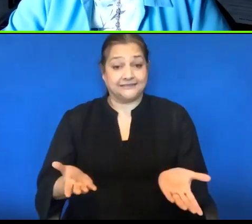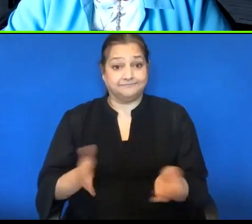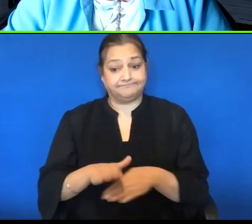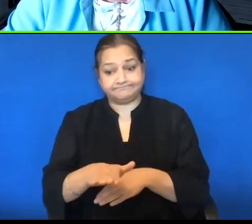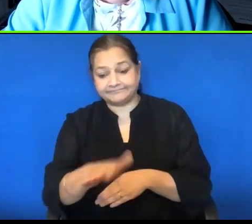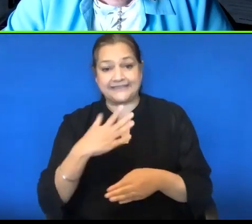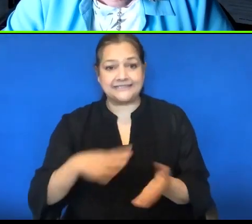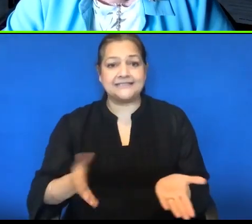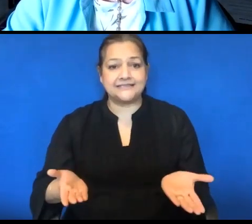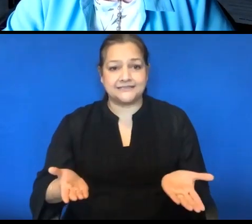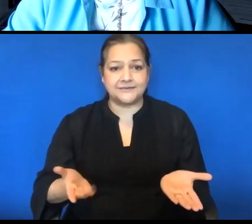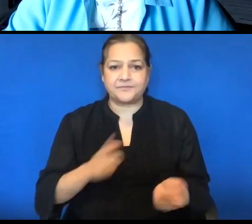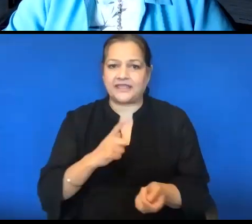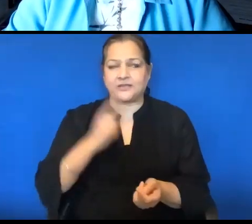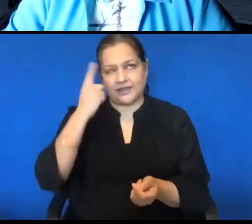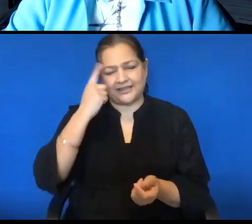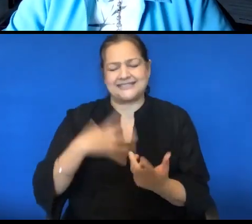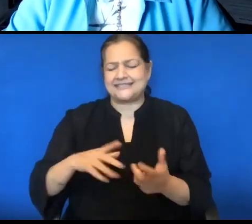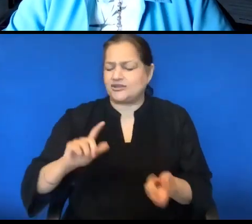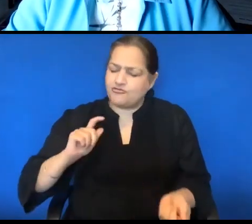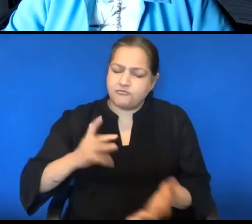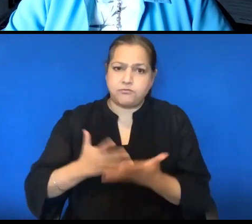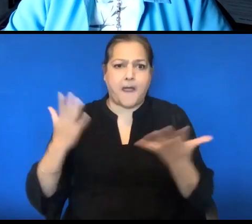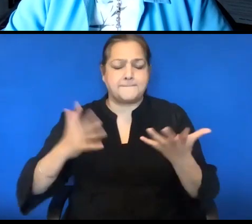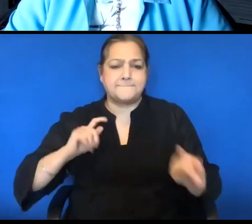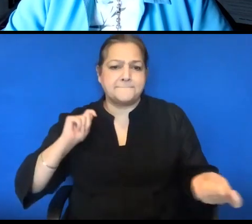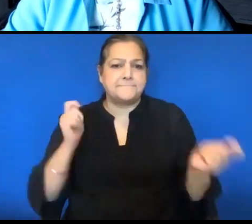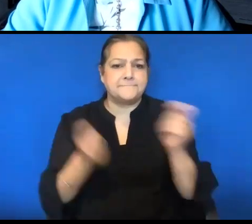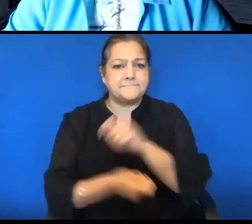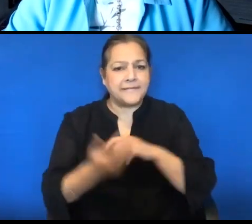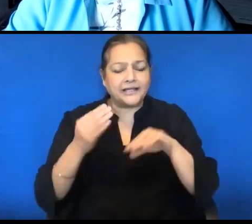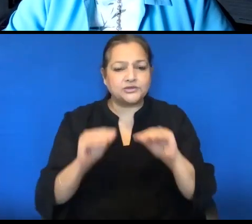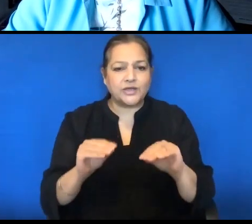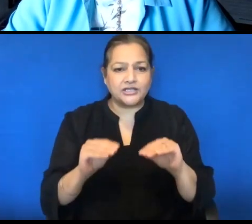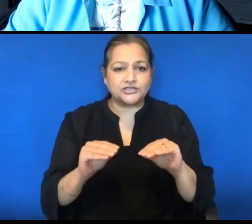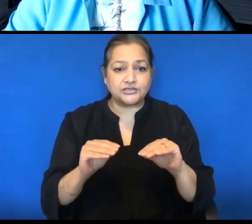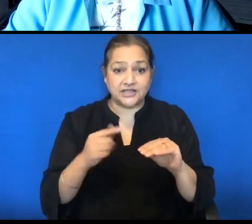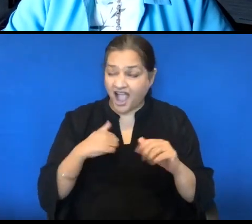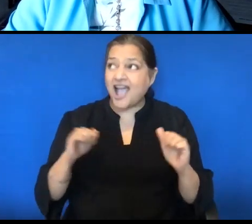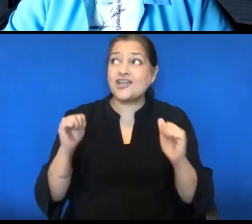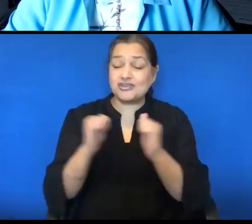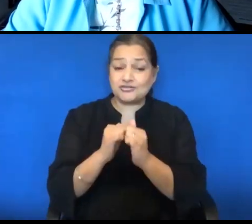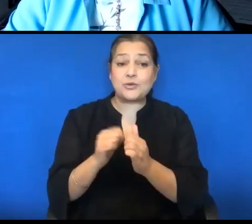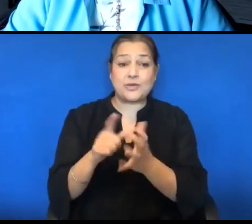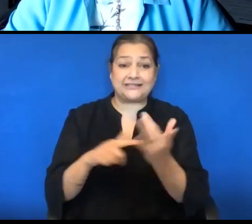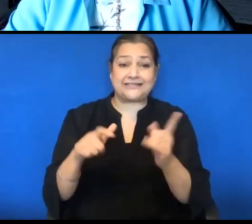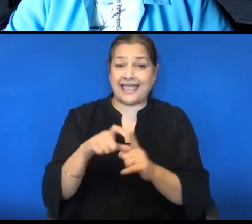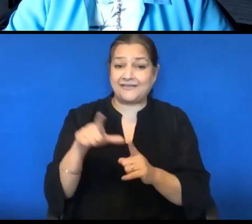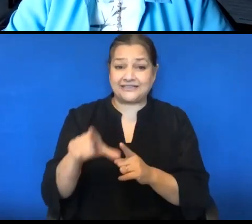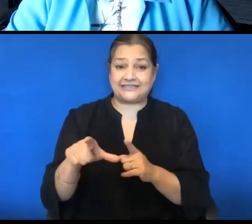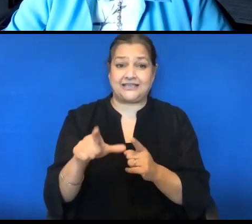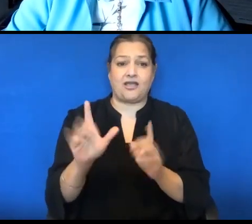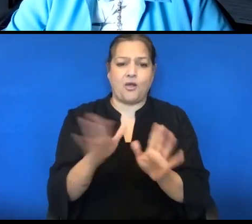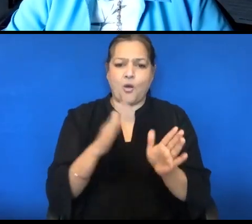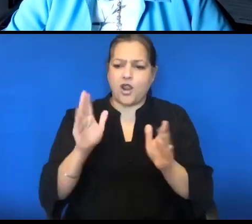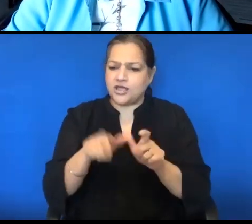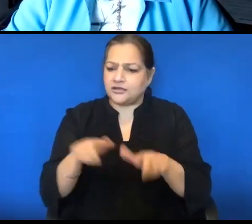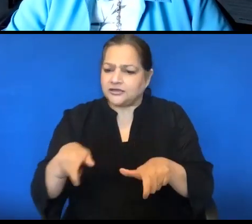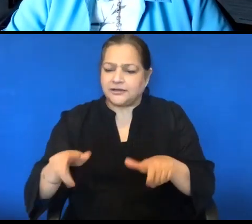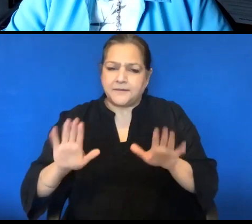about a radical rethink of education, because David, I agree, pushing all the children down the GCSE route is